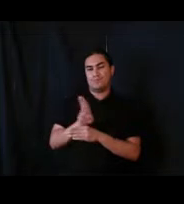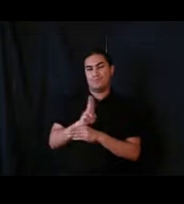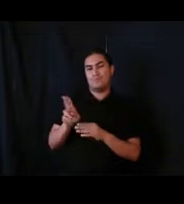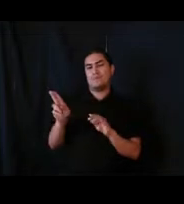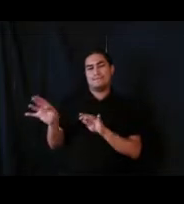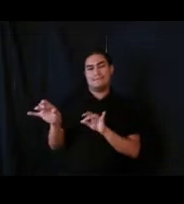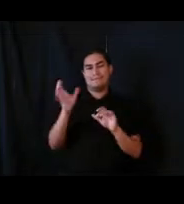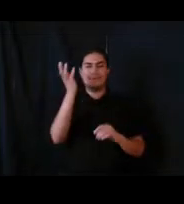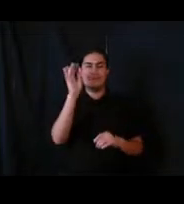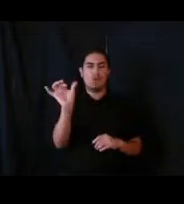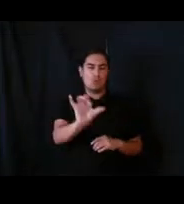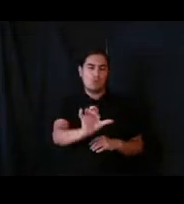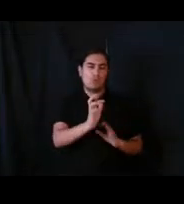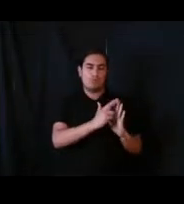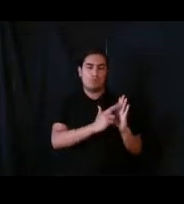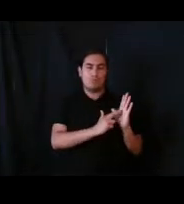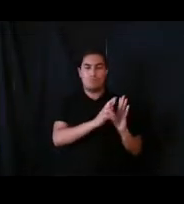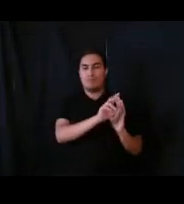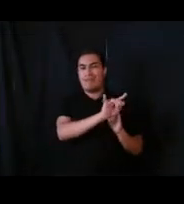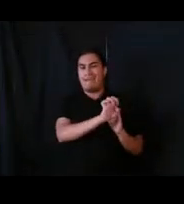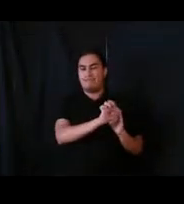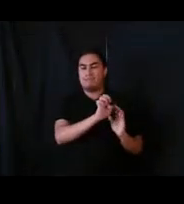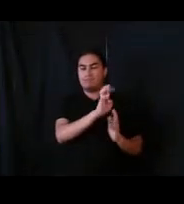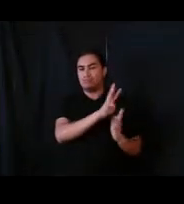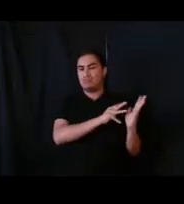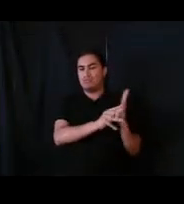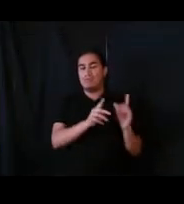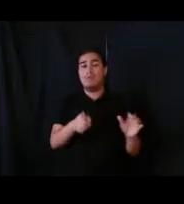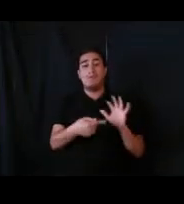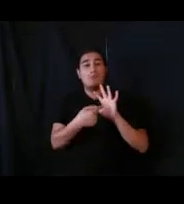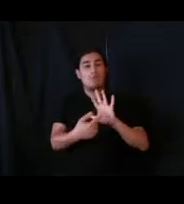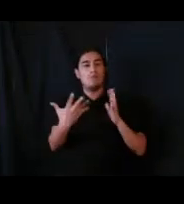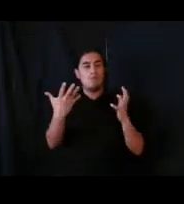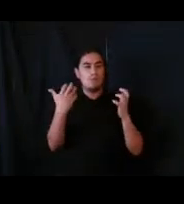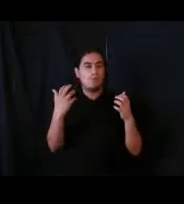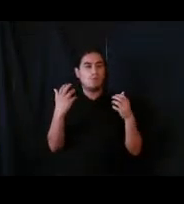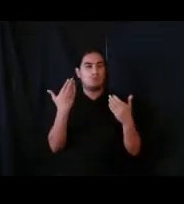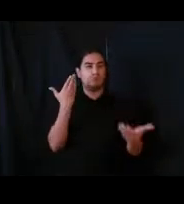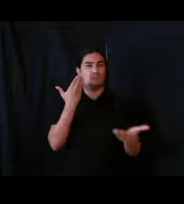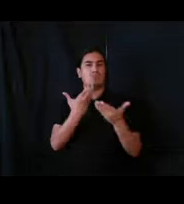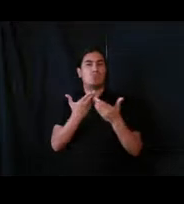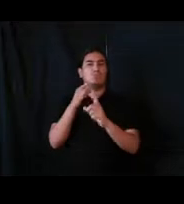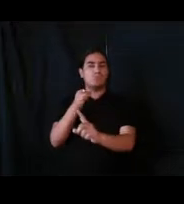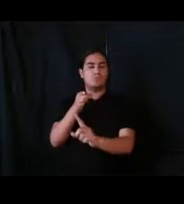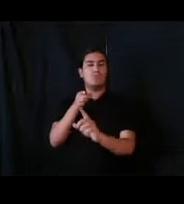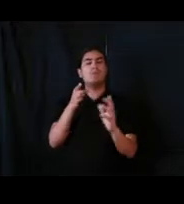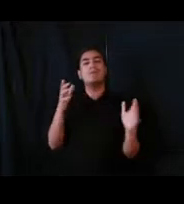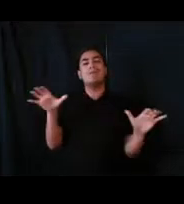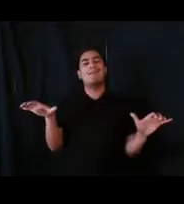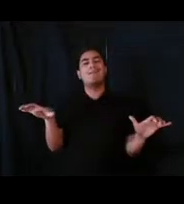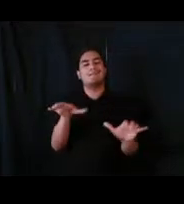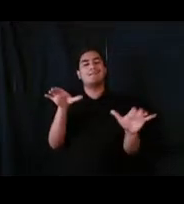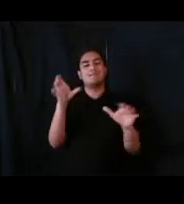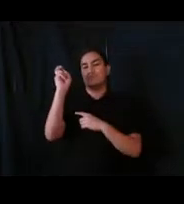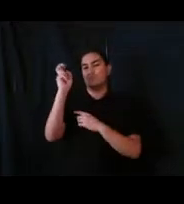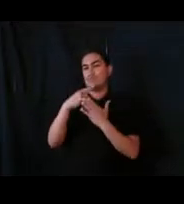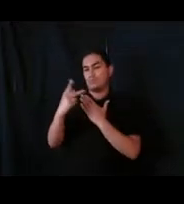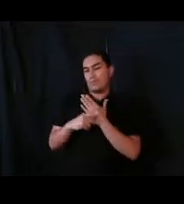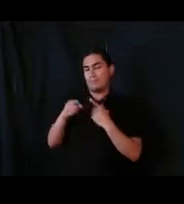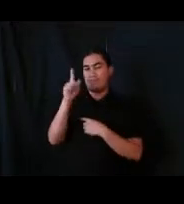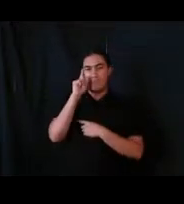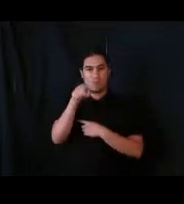criteria so um you know an example that we would like to get closer towards i would say would be the active transportation program i think